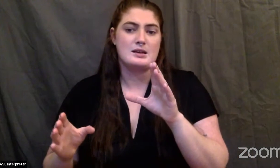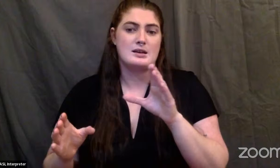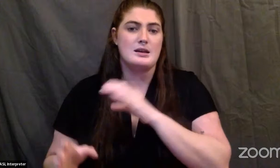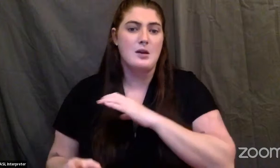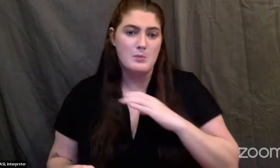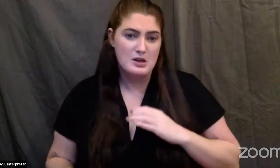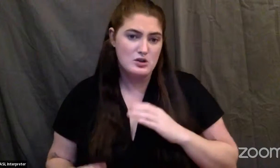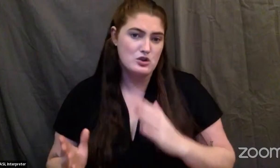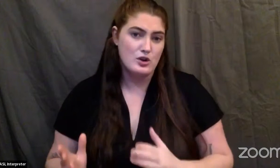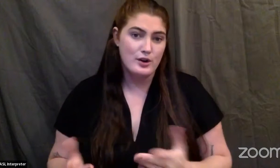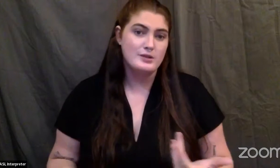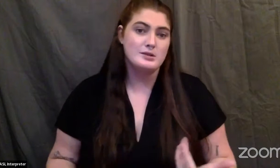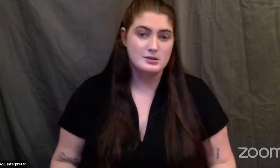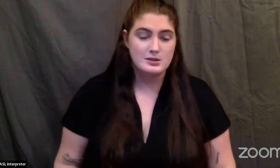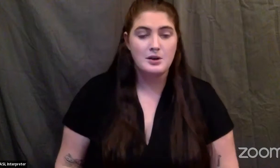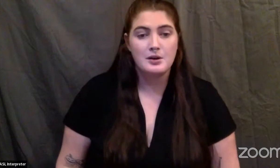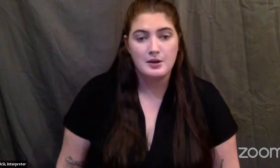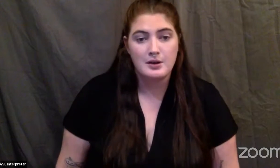So Yeah,